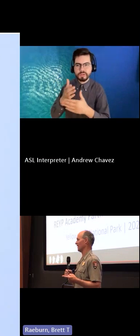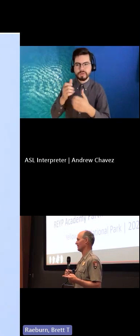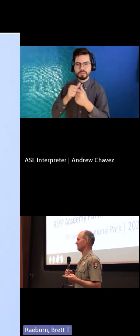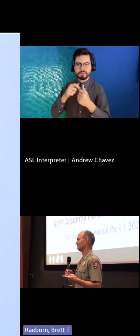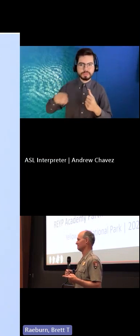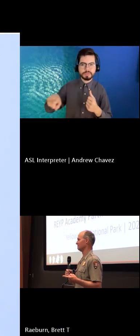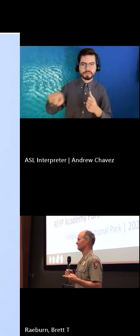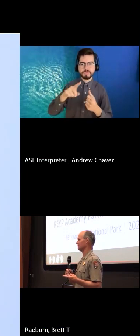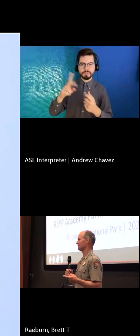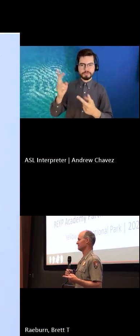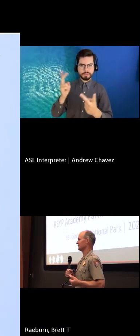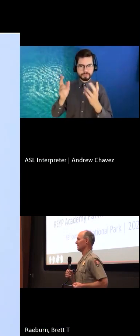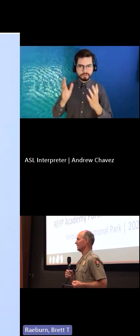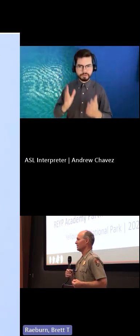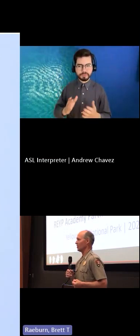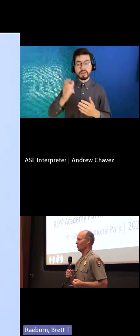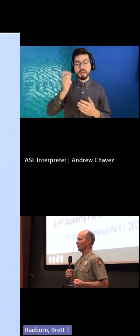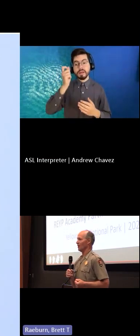good thing.